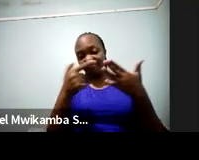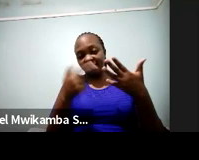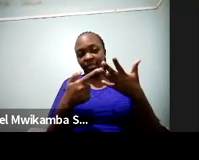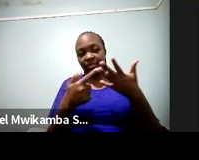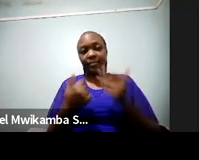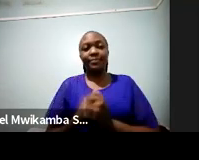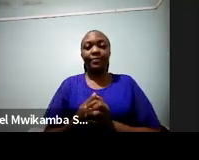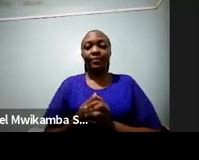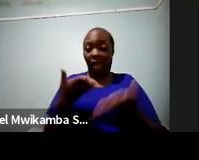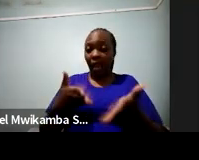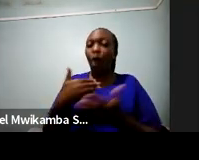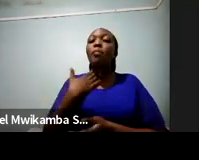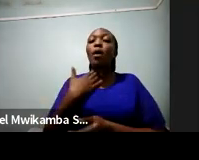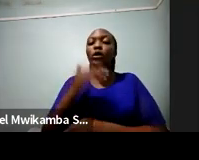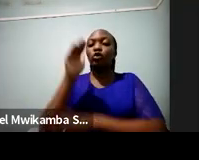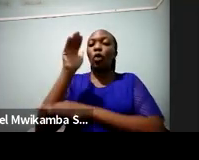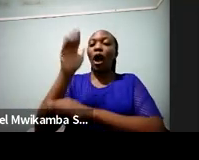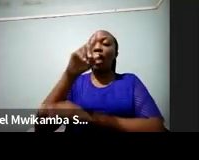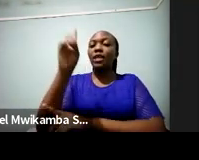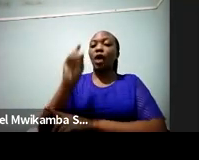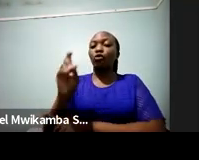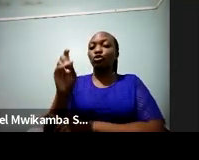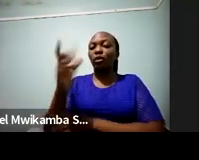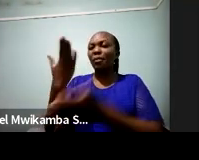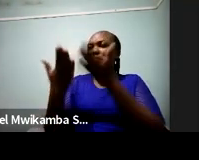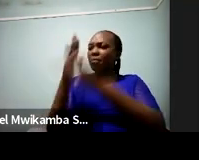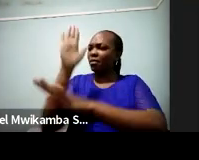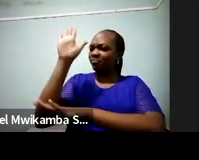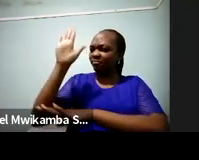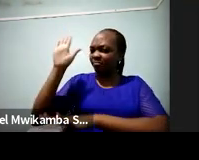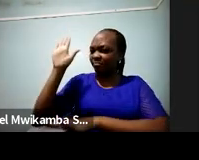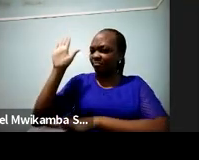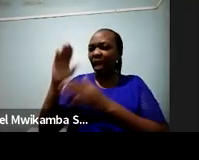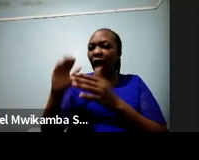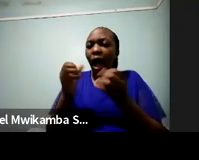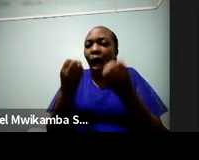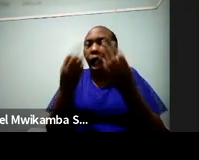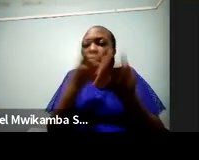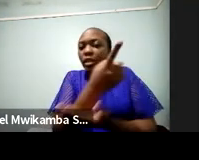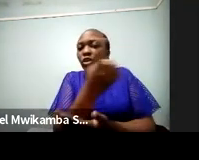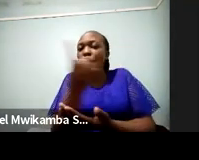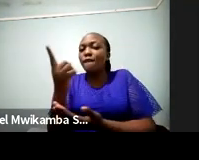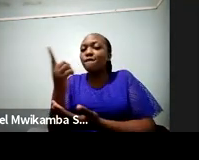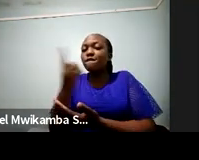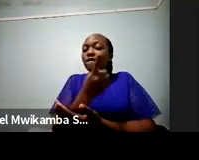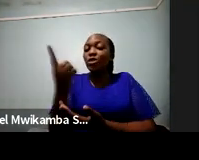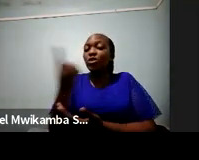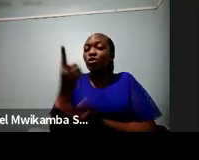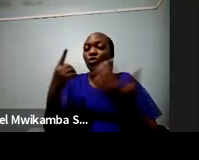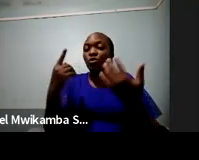question, and maybe by show of hands, how many of you have ever encountered a finance class, or how many of you